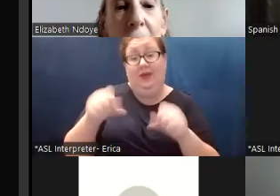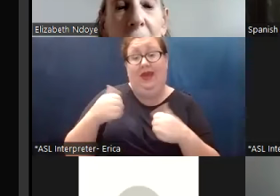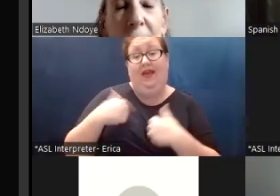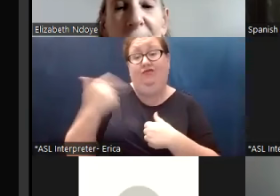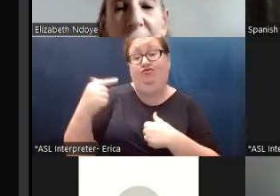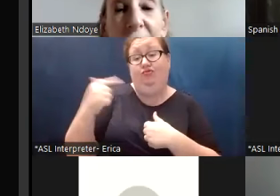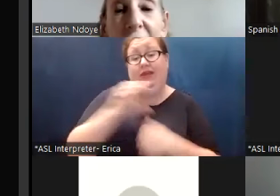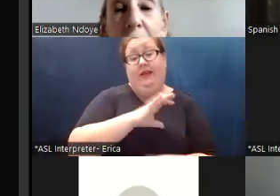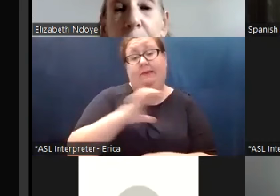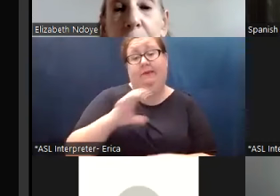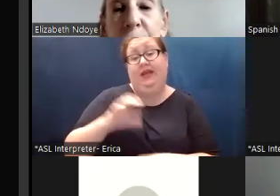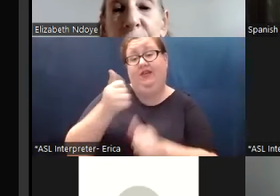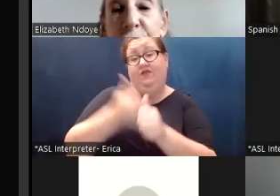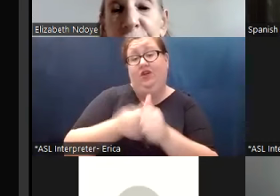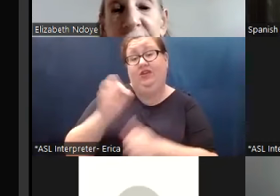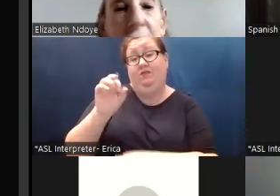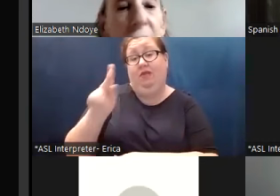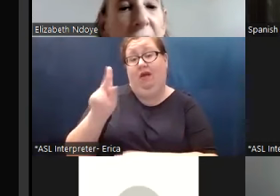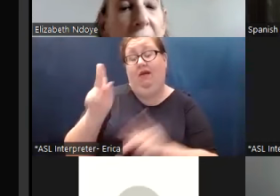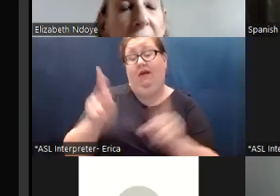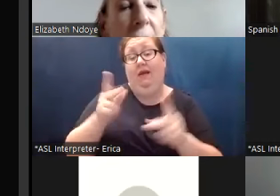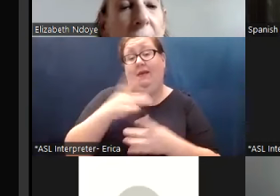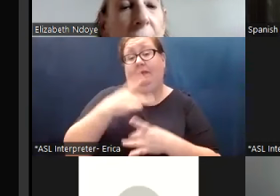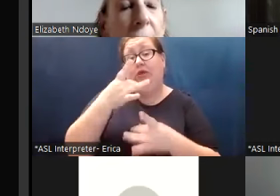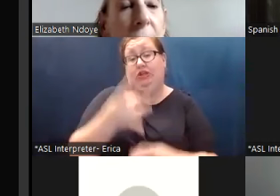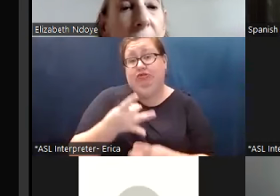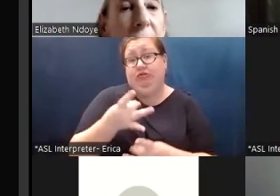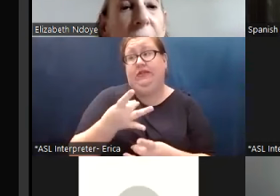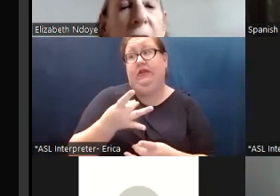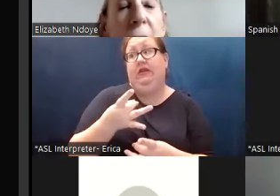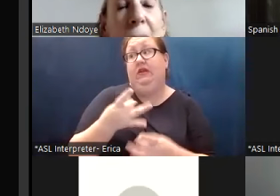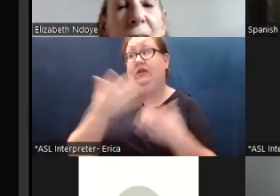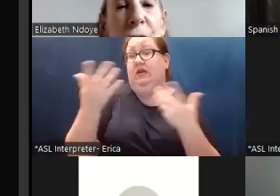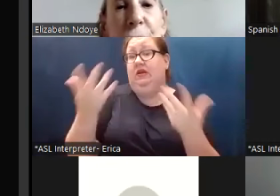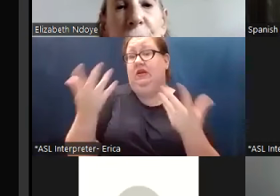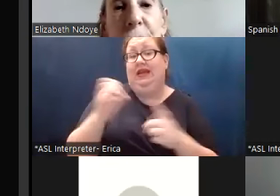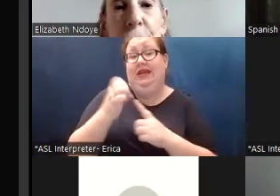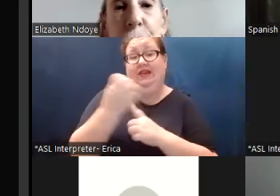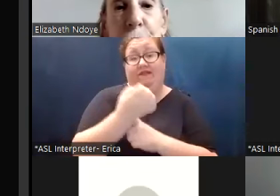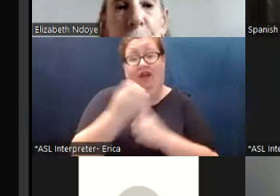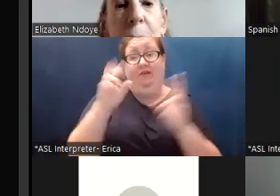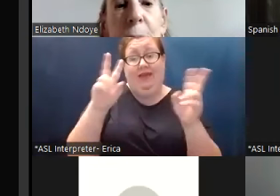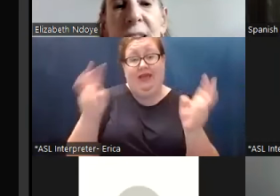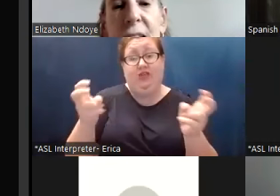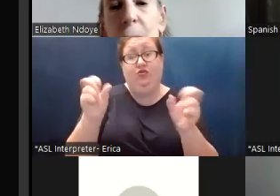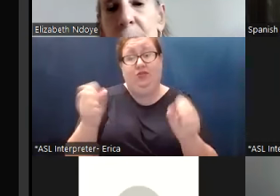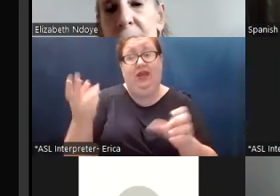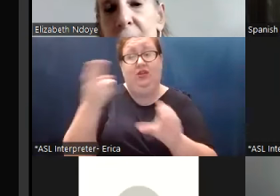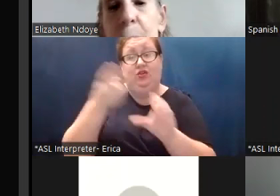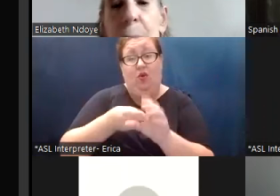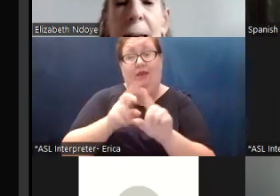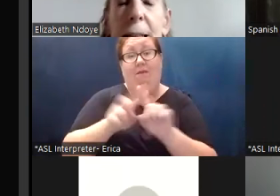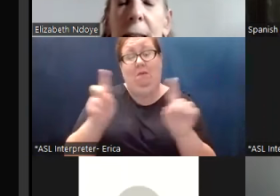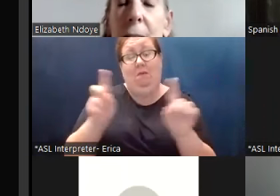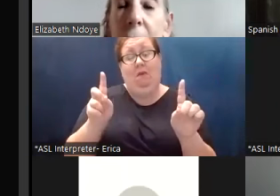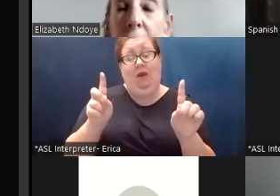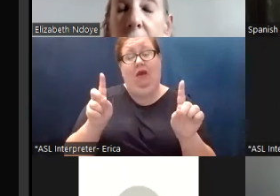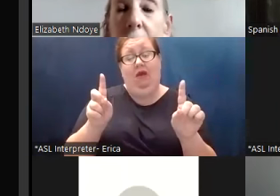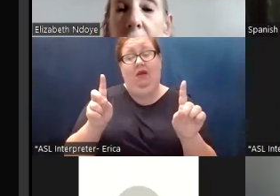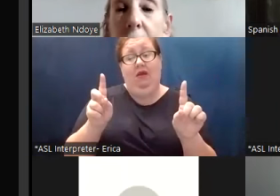block, and people interested in environmental issues could join, but they could be led